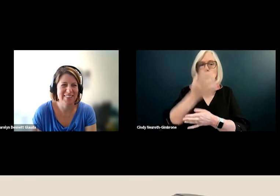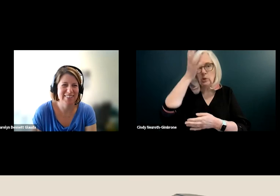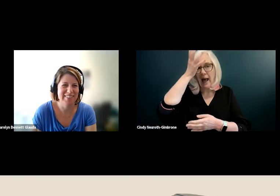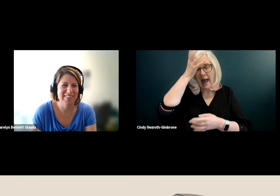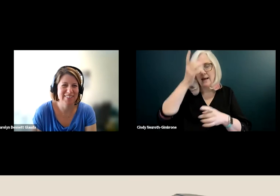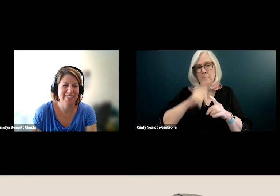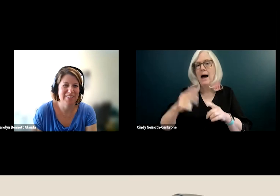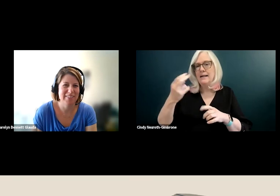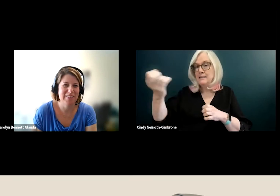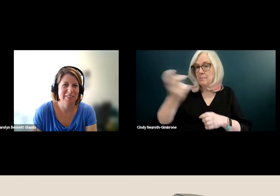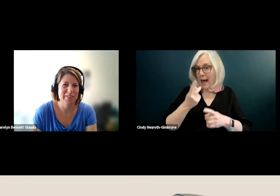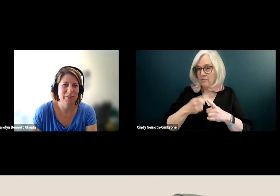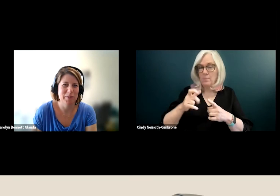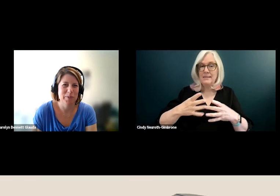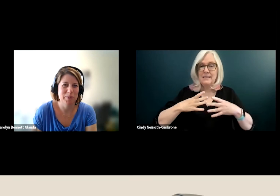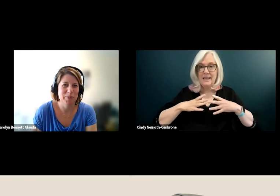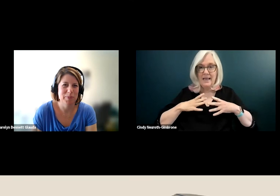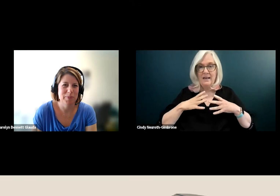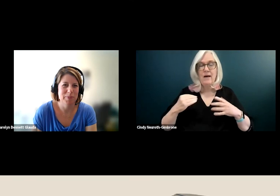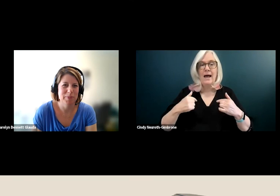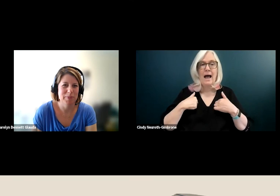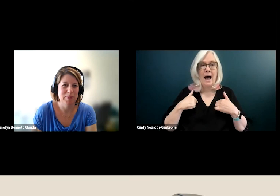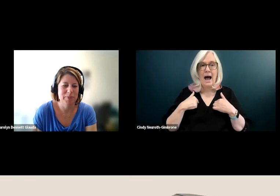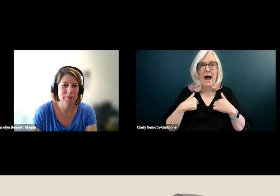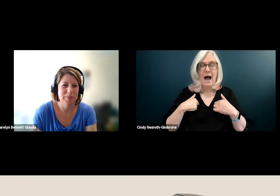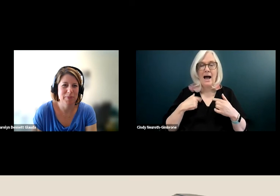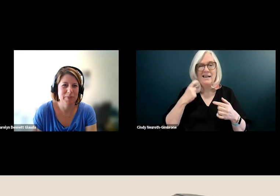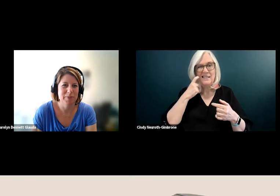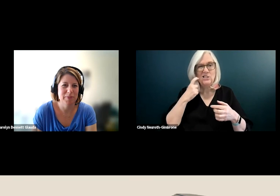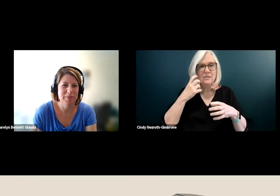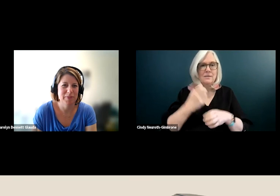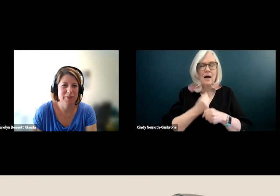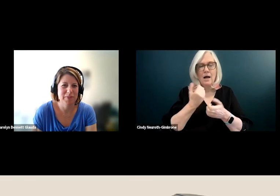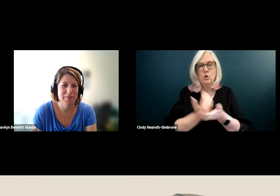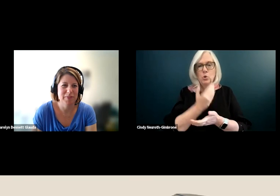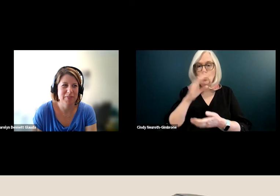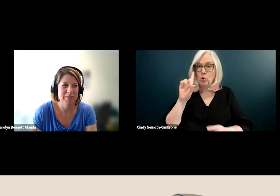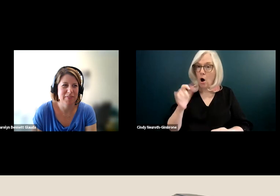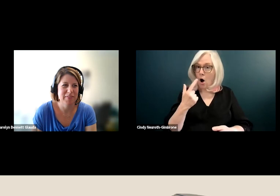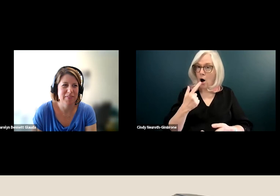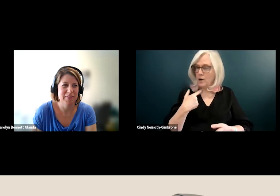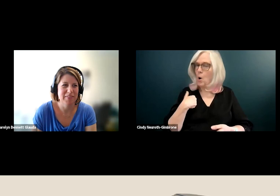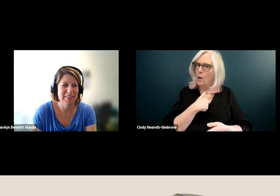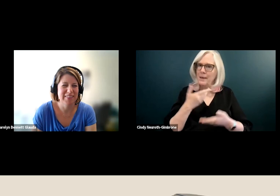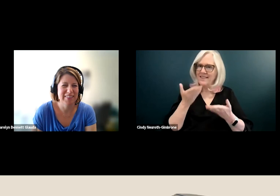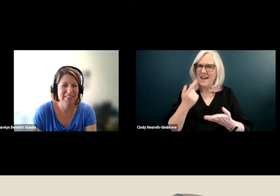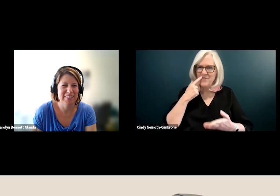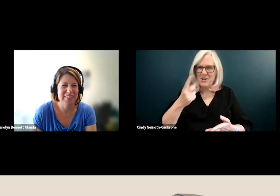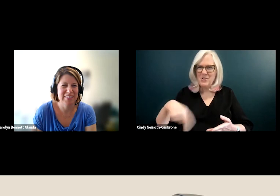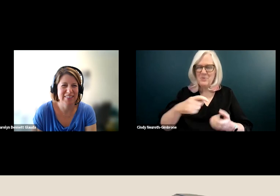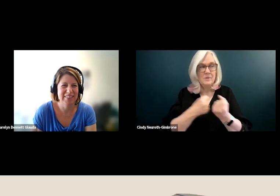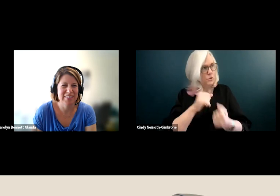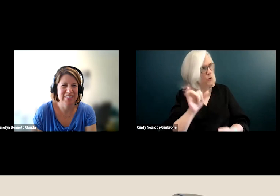from his leave, and I just got a new dog, so but we'll be there. We'll be there for you. So you're like a new